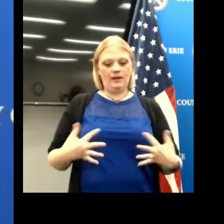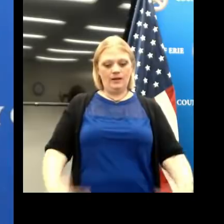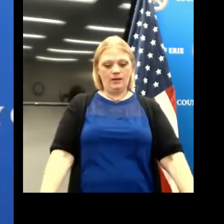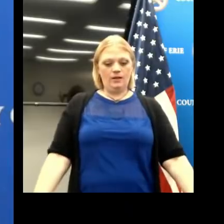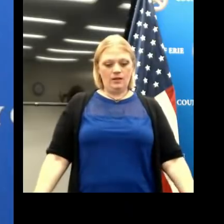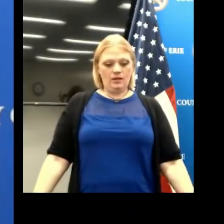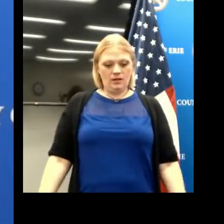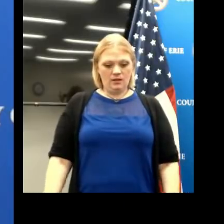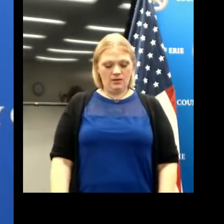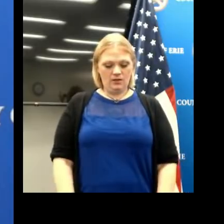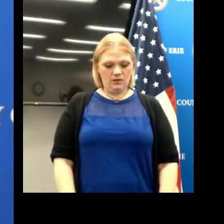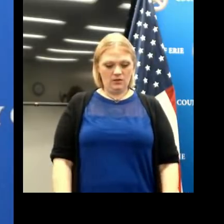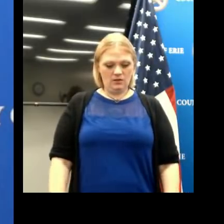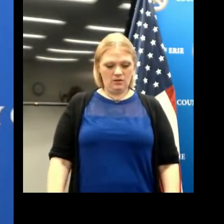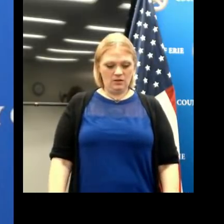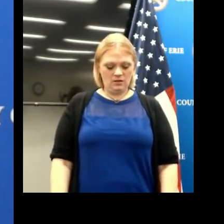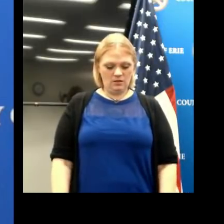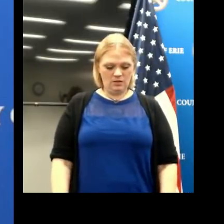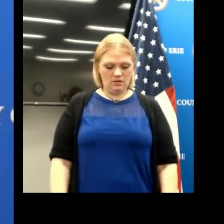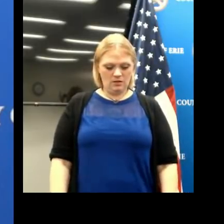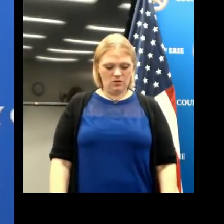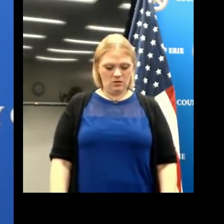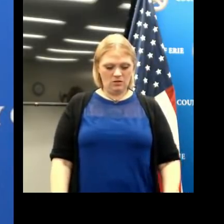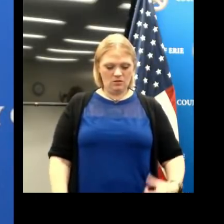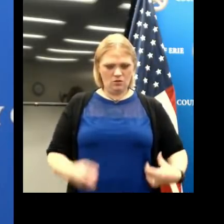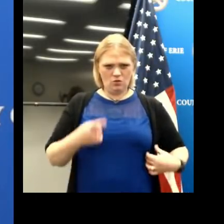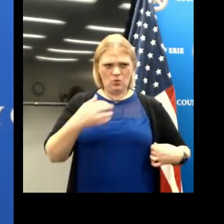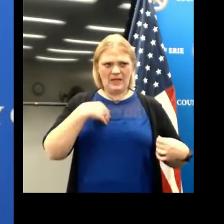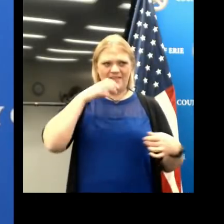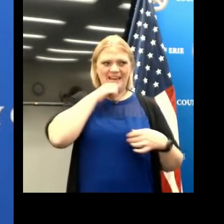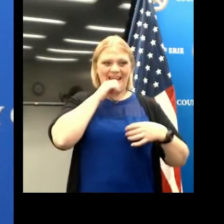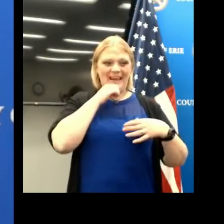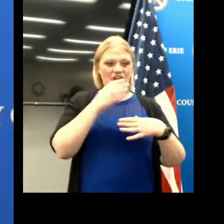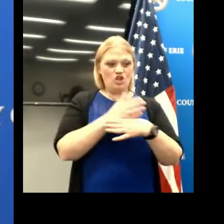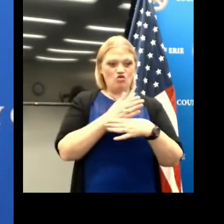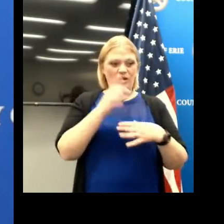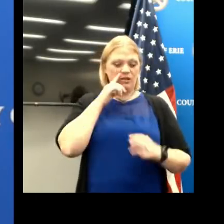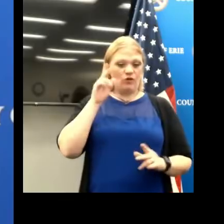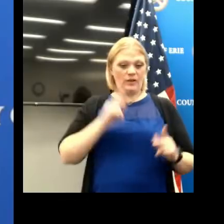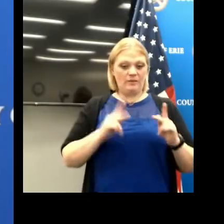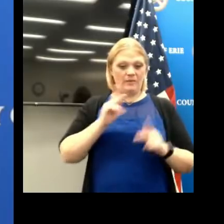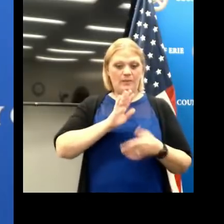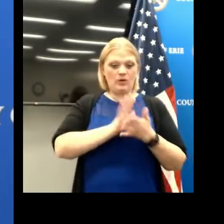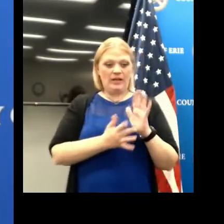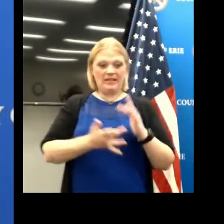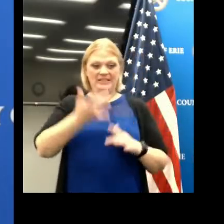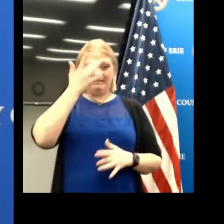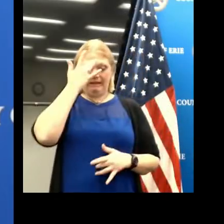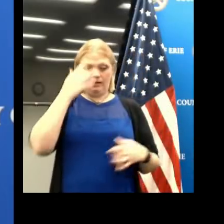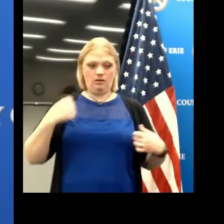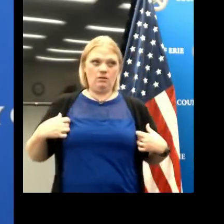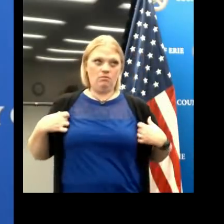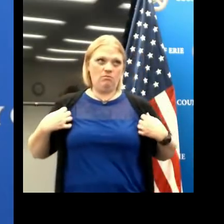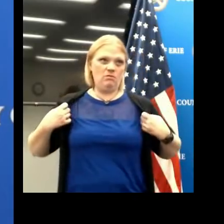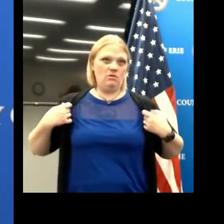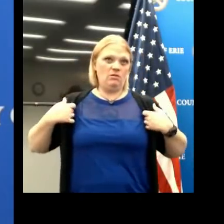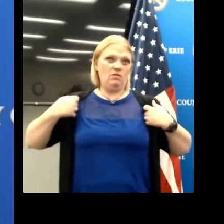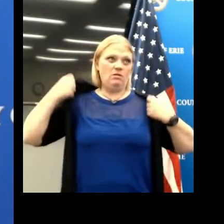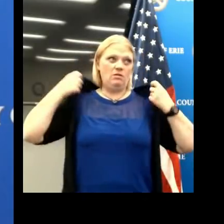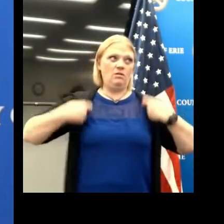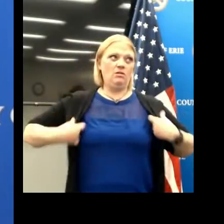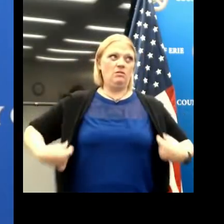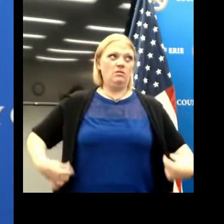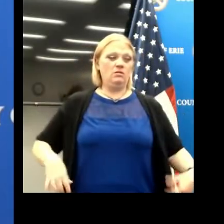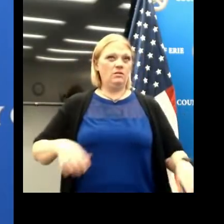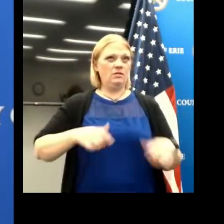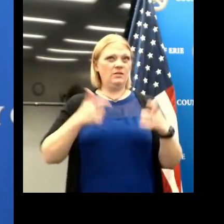Yes, hi. I am looking to see if you have an age range for the people who are getting sick. Is there, a huge